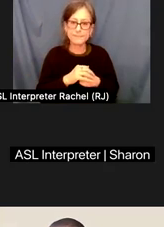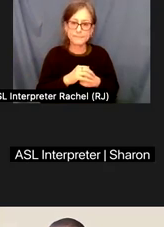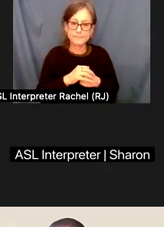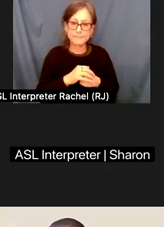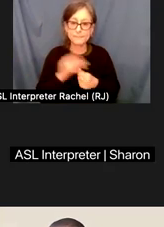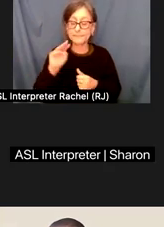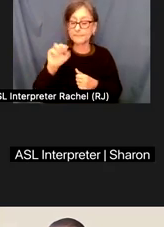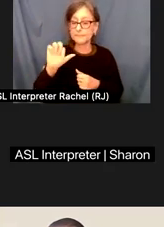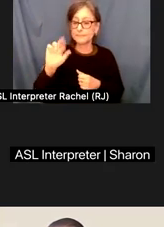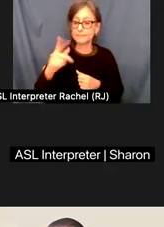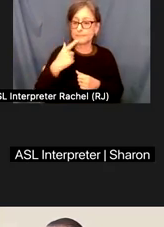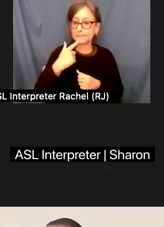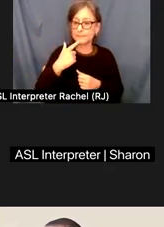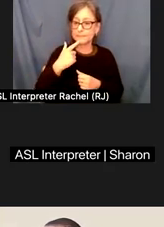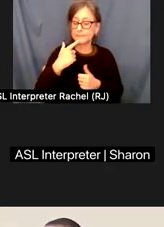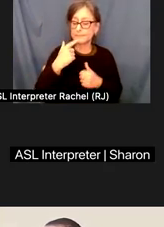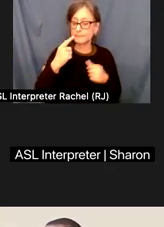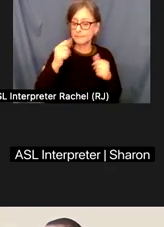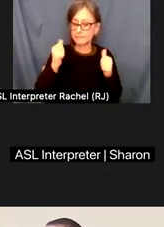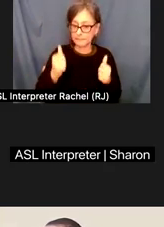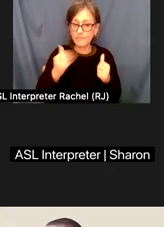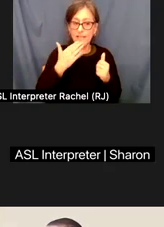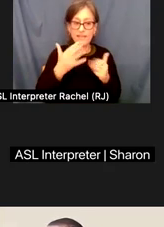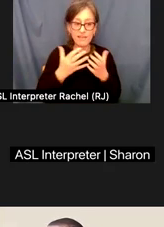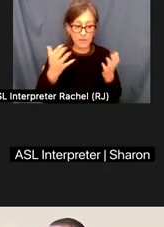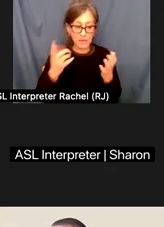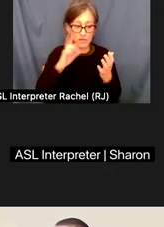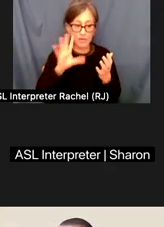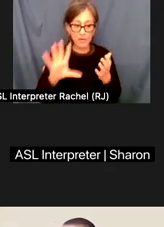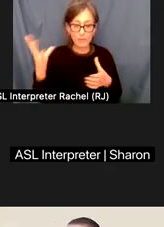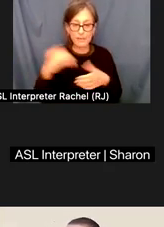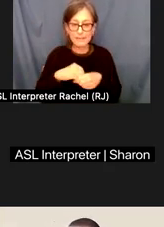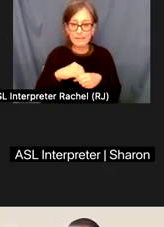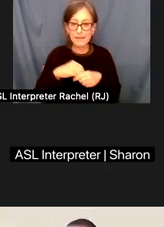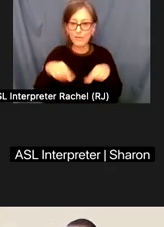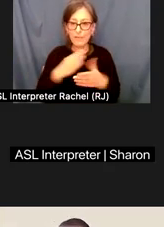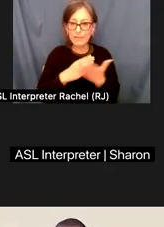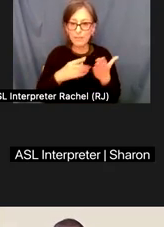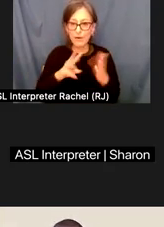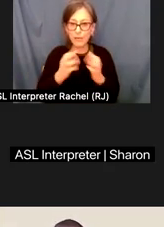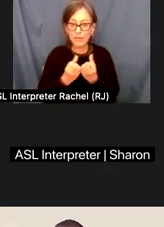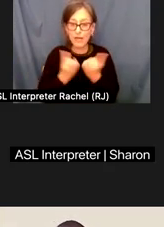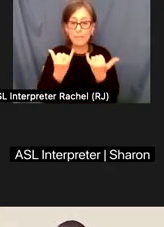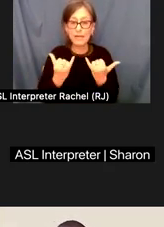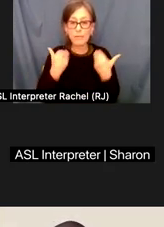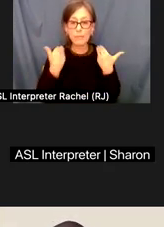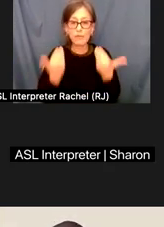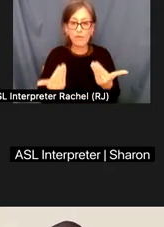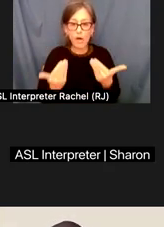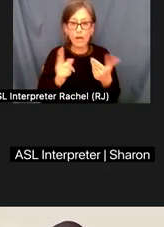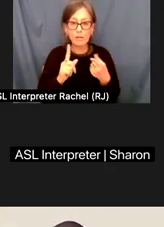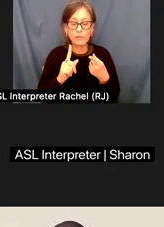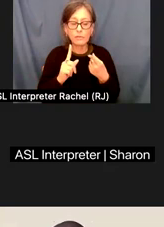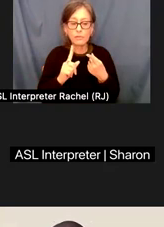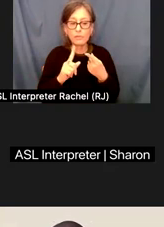All right, well, thank you very much for your participation in this part of the workshop. We're going to move on and